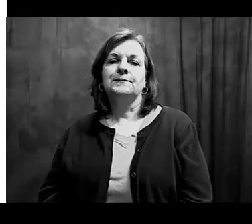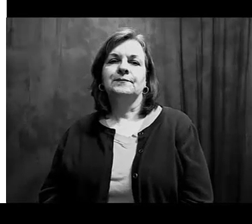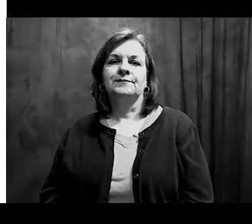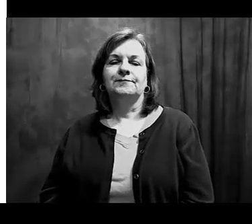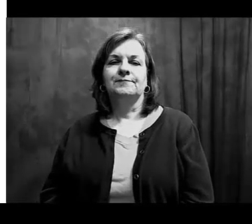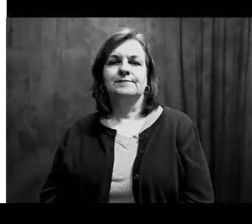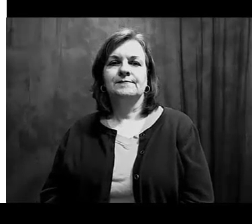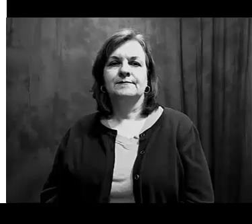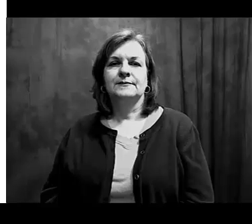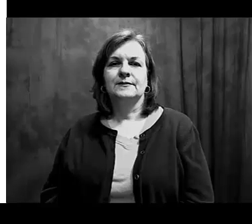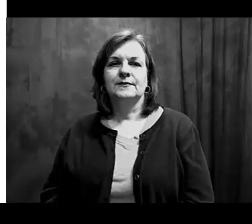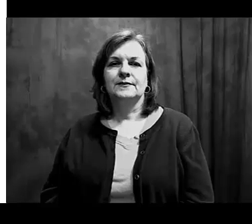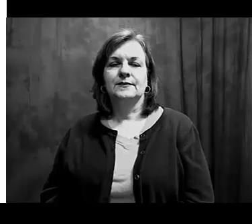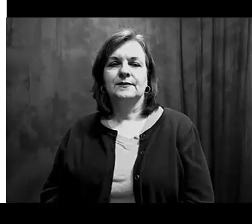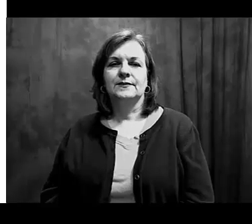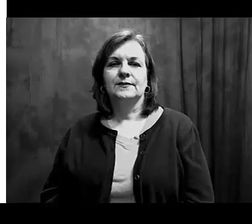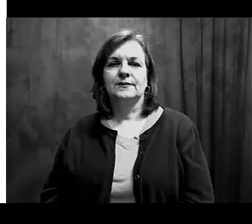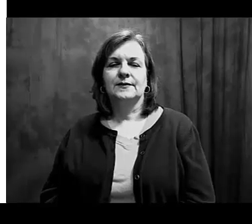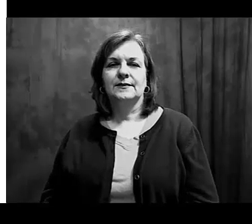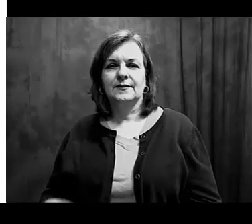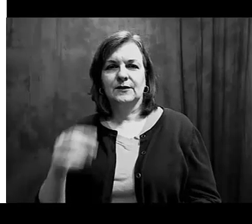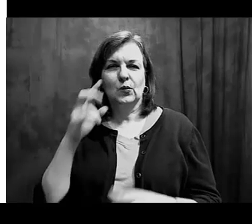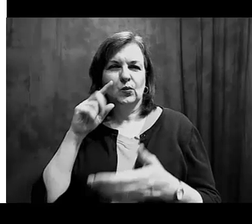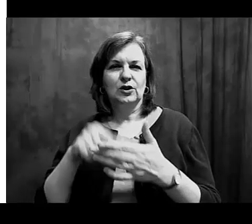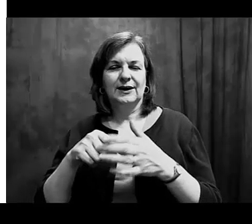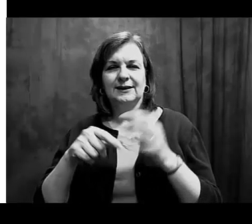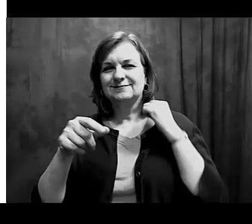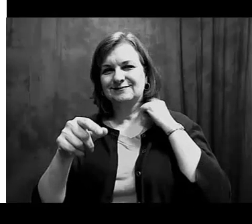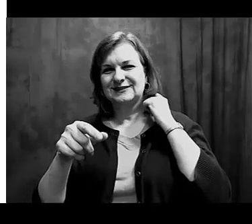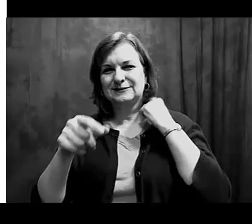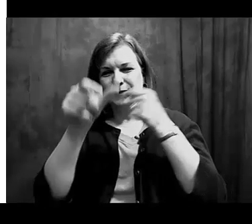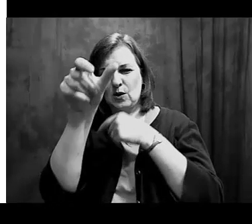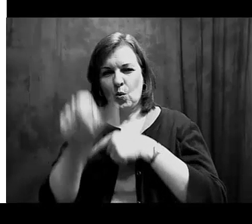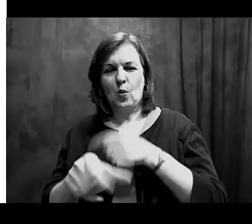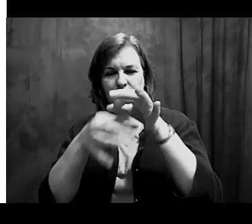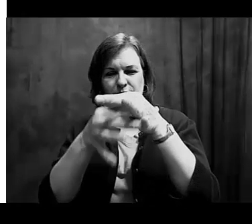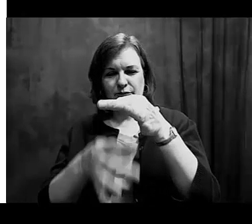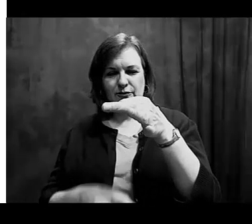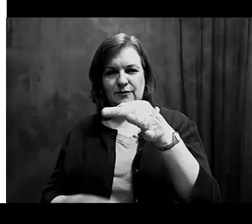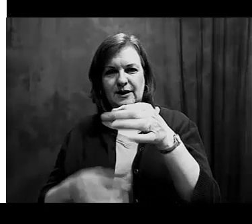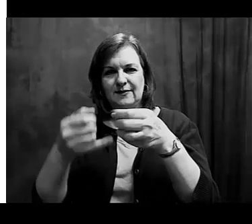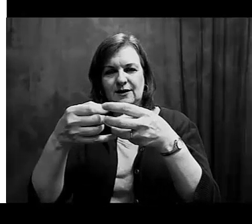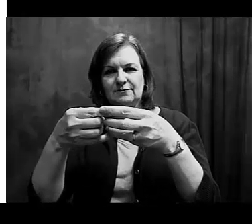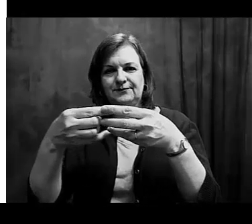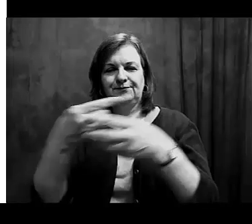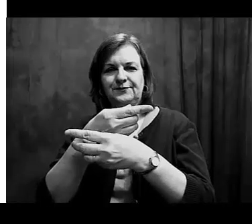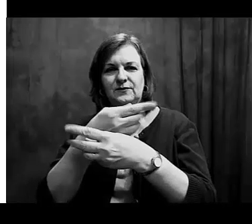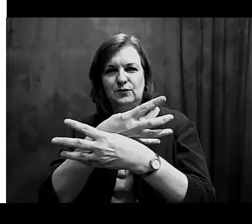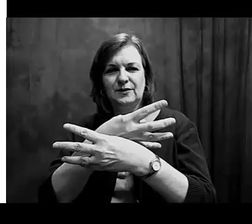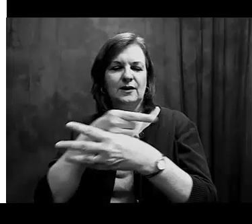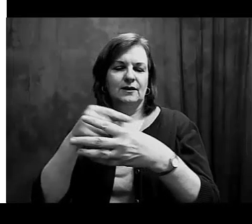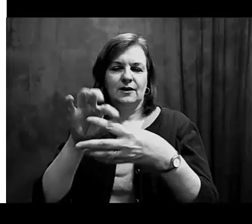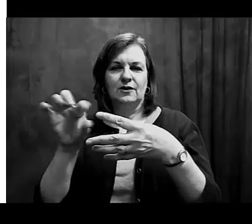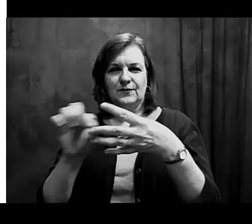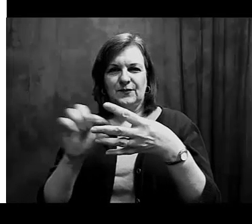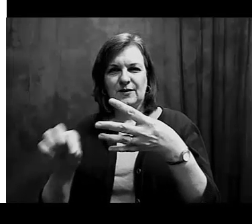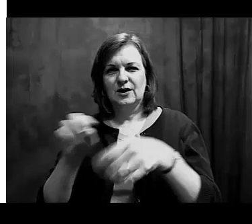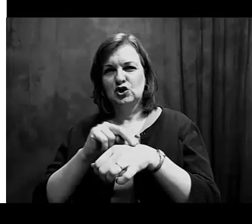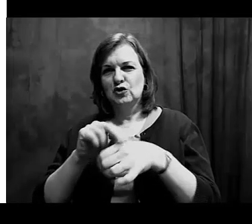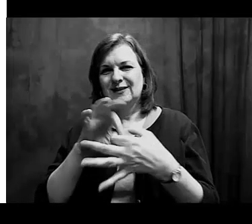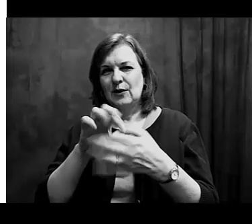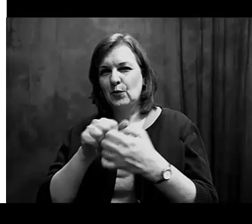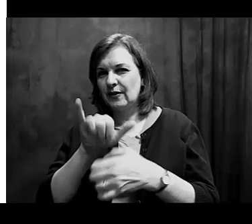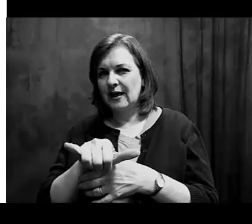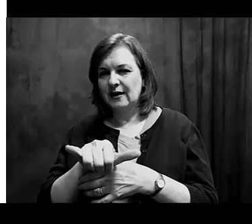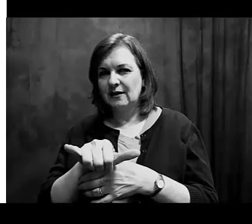we finally get these last two that go to the rest of your body. So